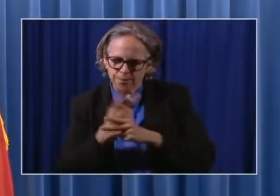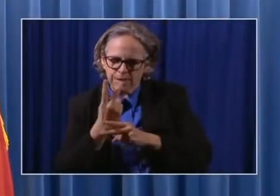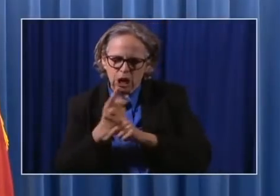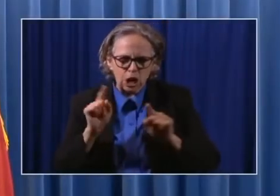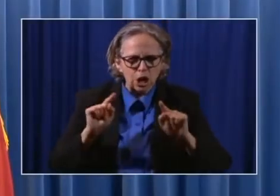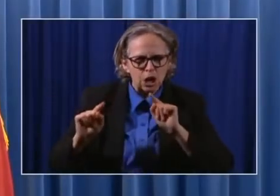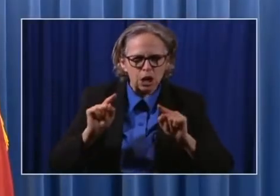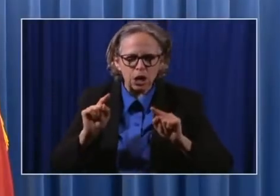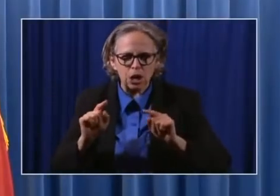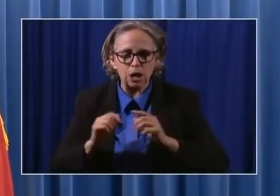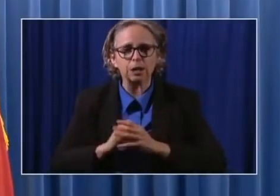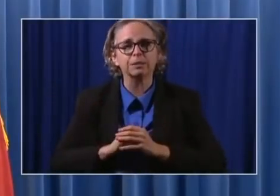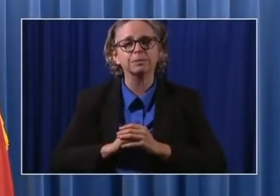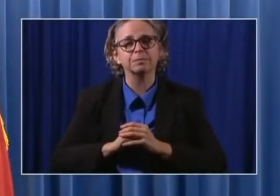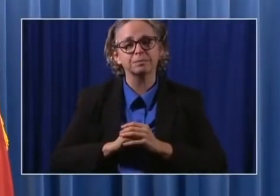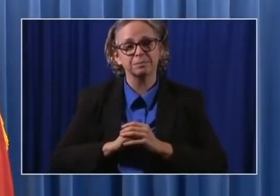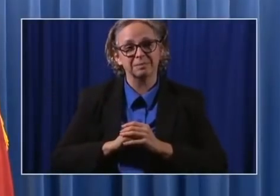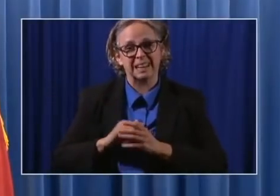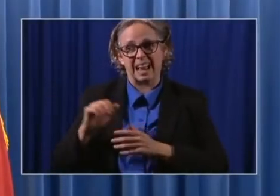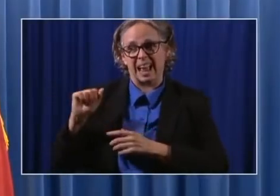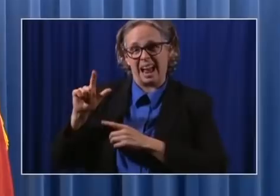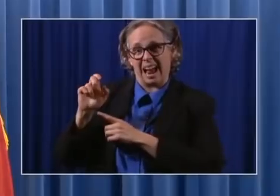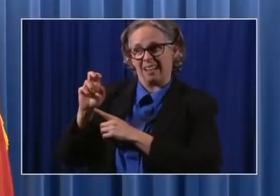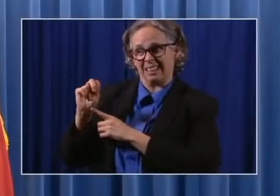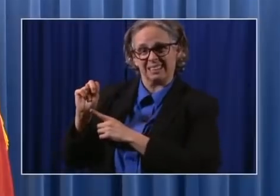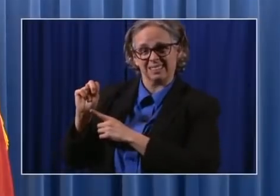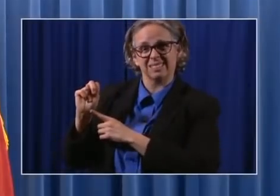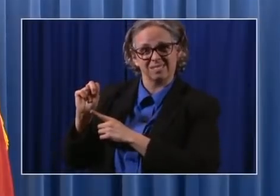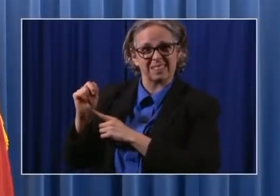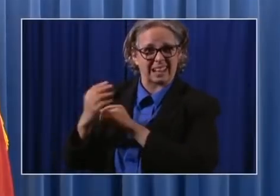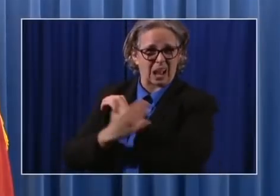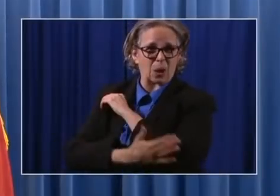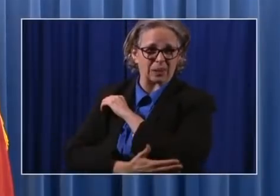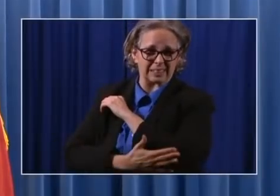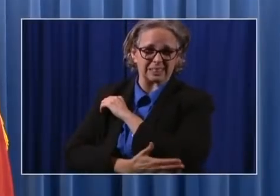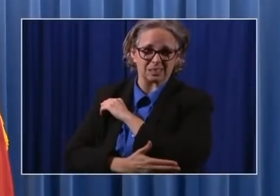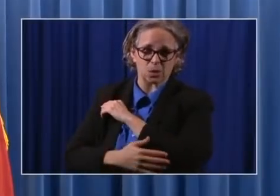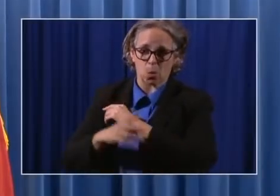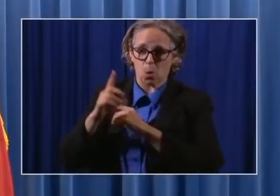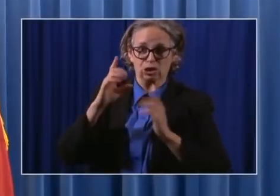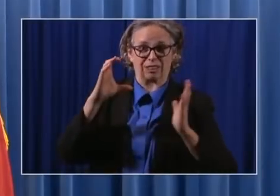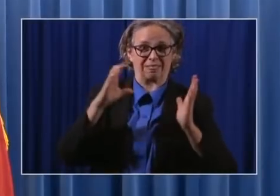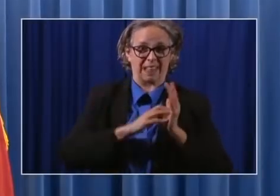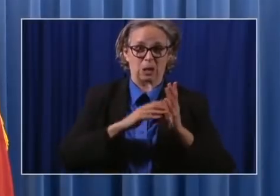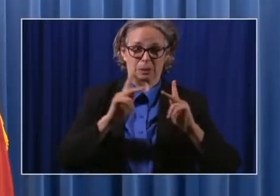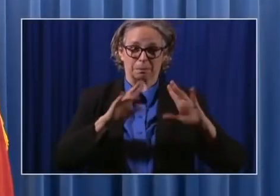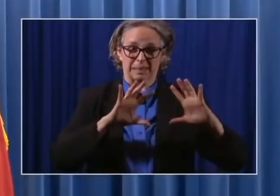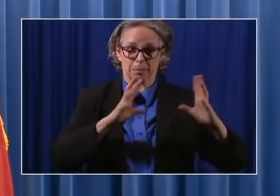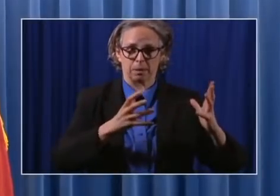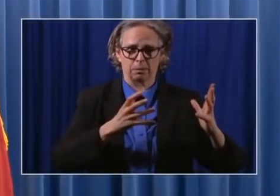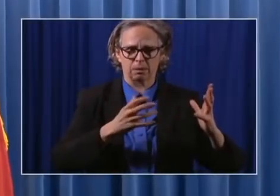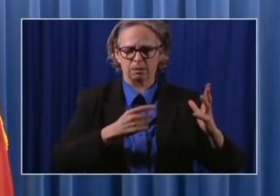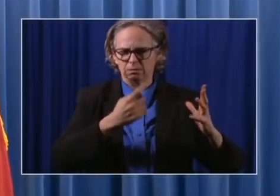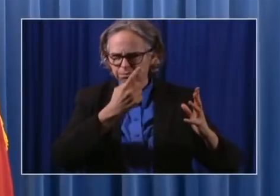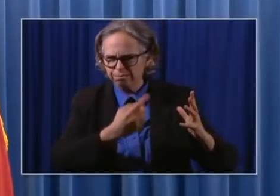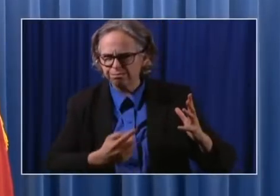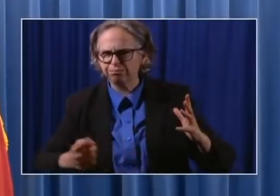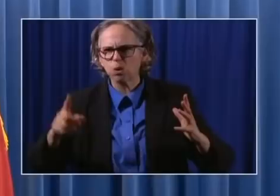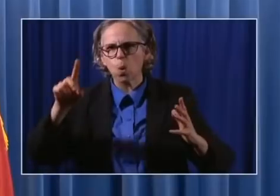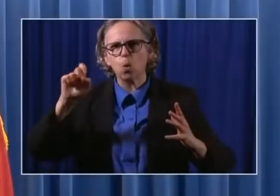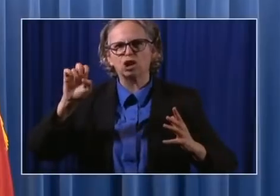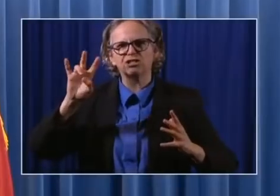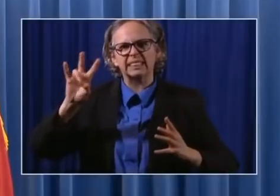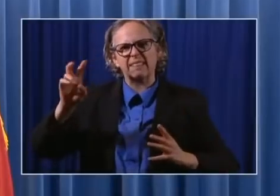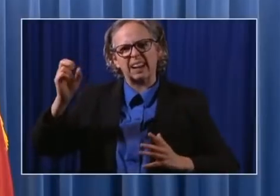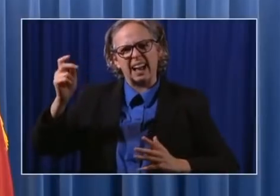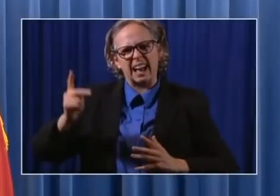residents. Allen County is at 107, 107 and a half actually, cases in the